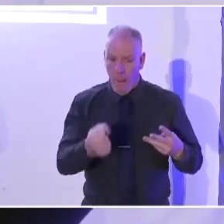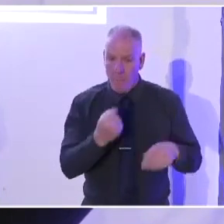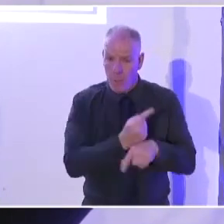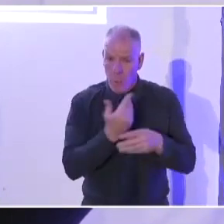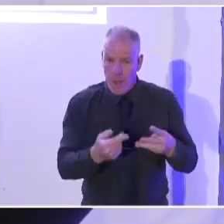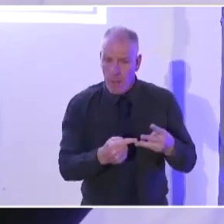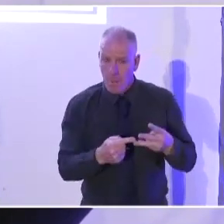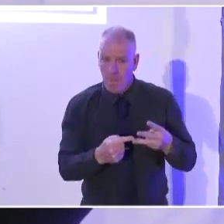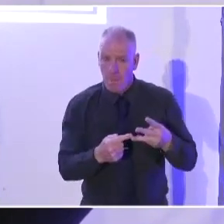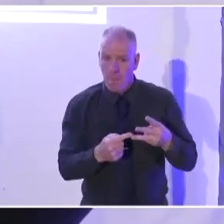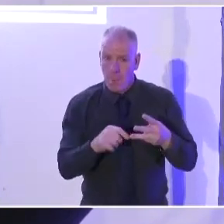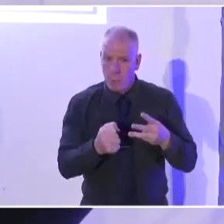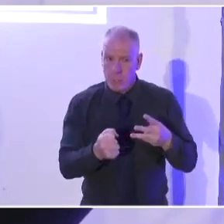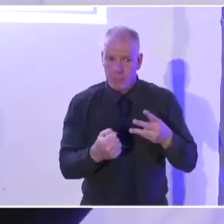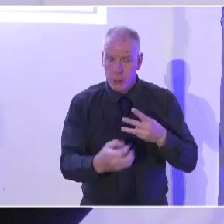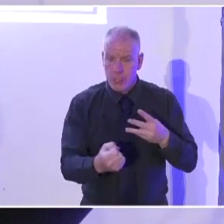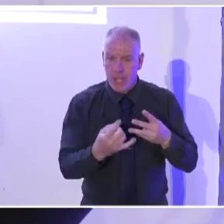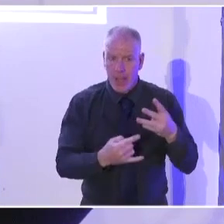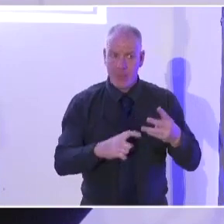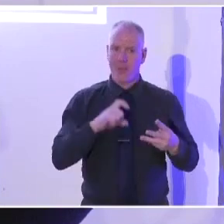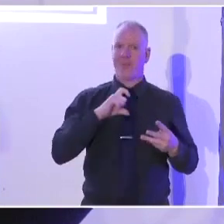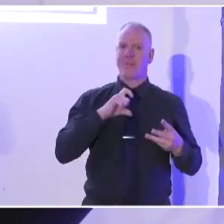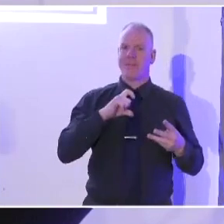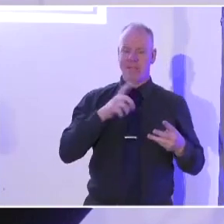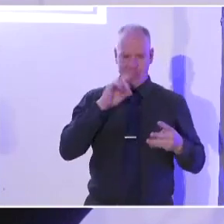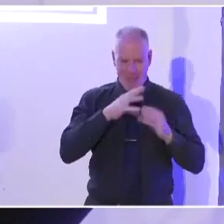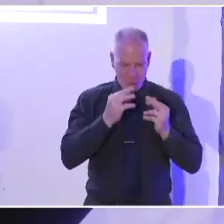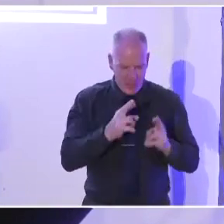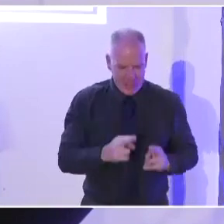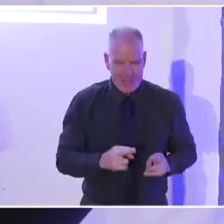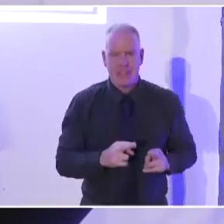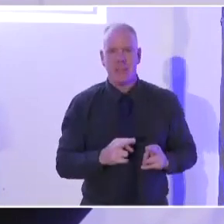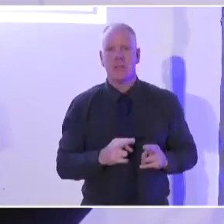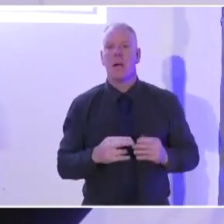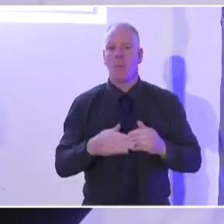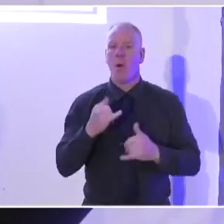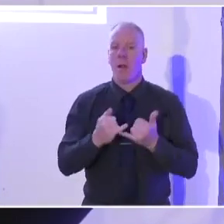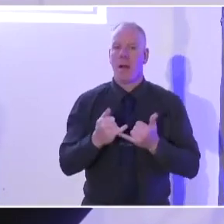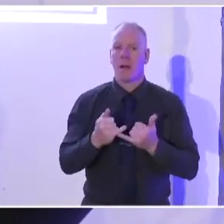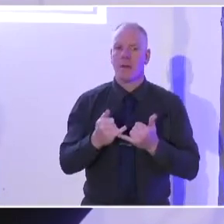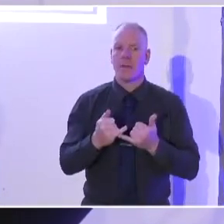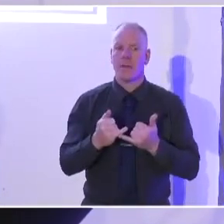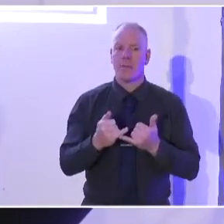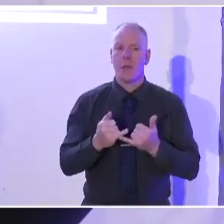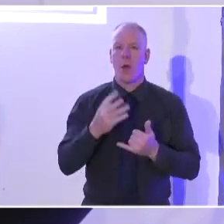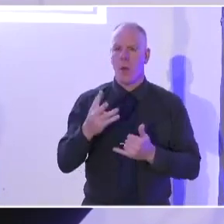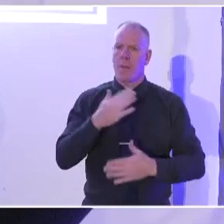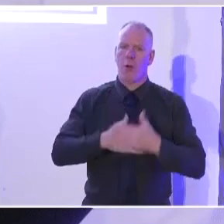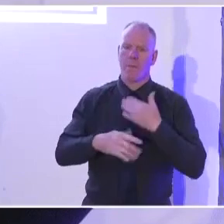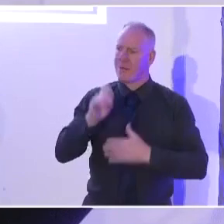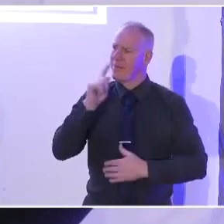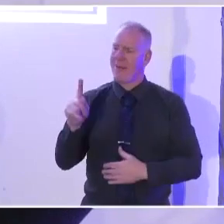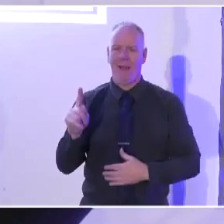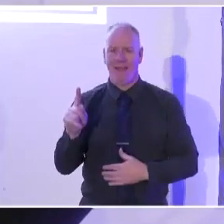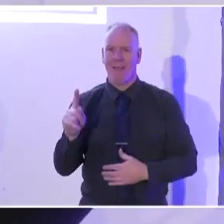place at the time of the breach? The more confident you are you did everything right, the more likely you are probably to be comfortable